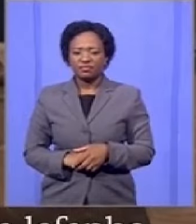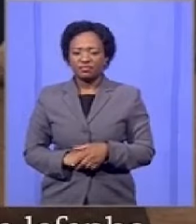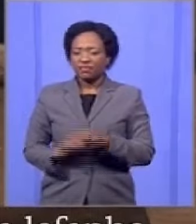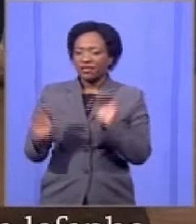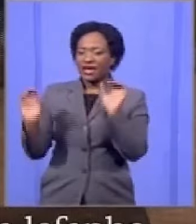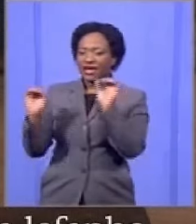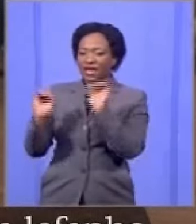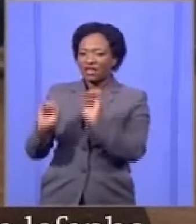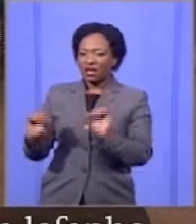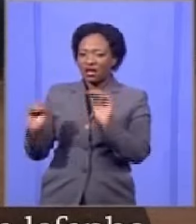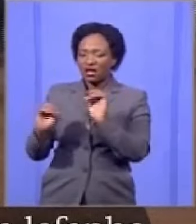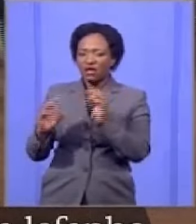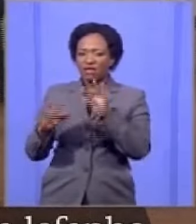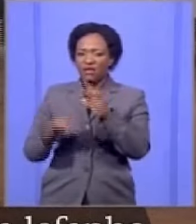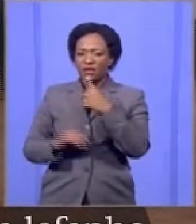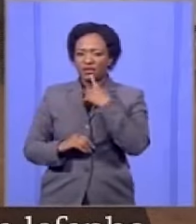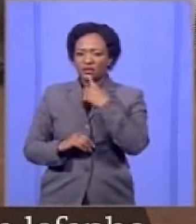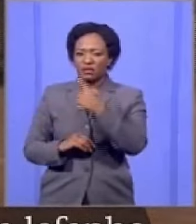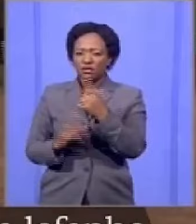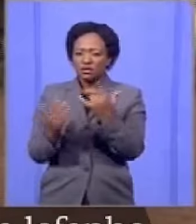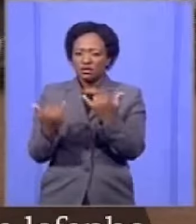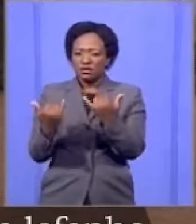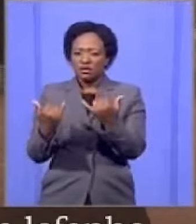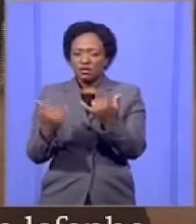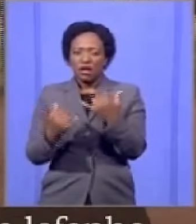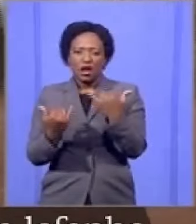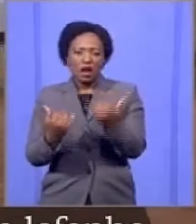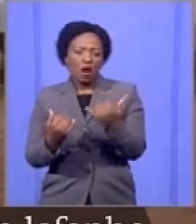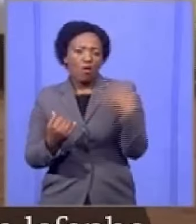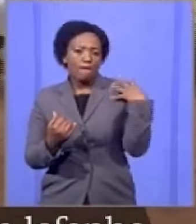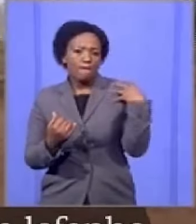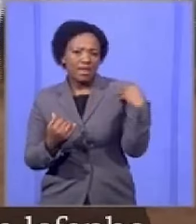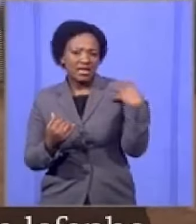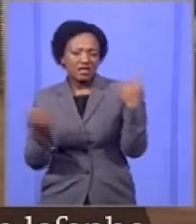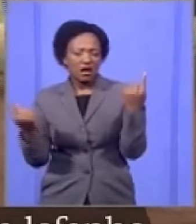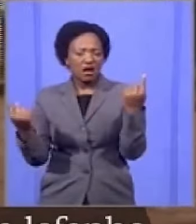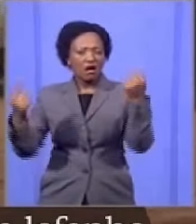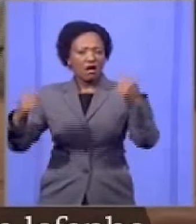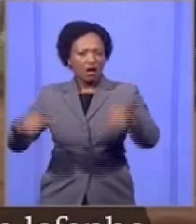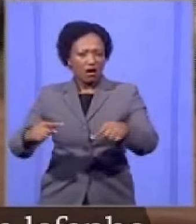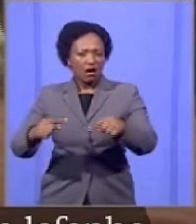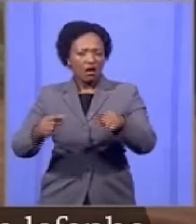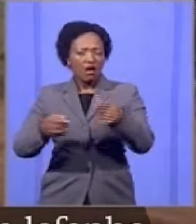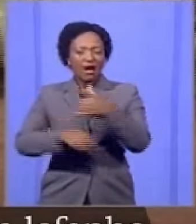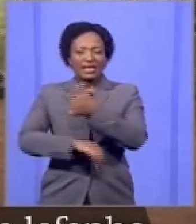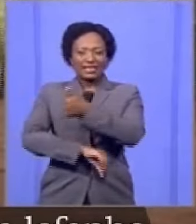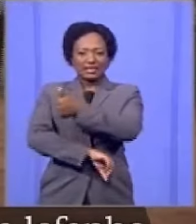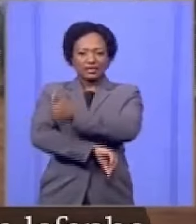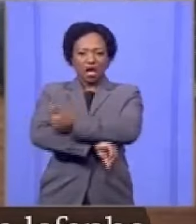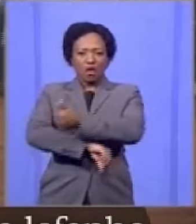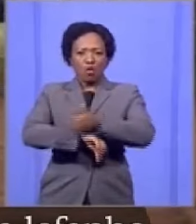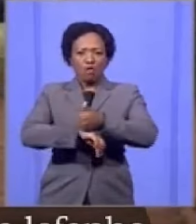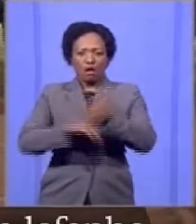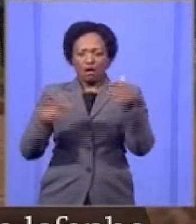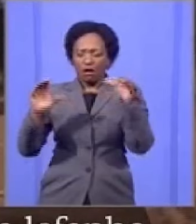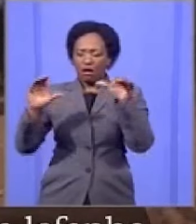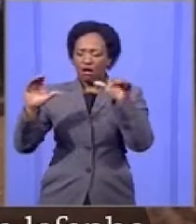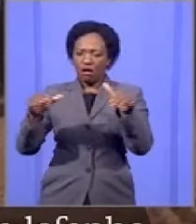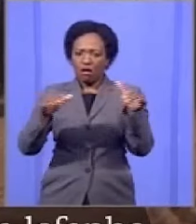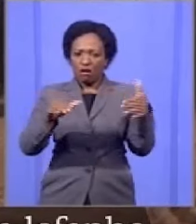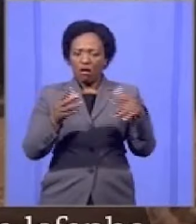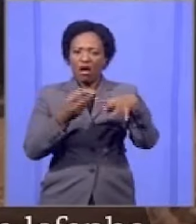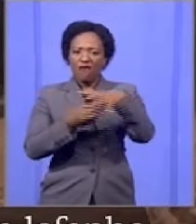down there. Instead, now the minister is coming to address stakeholders and he's grouping the families